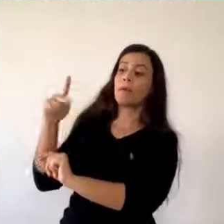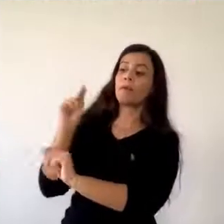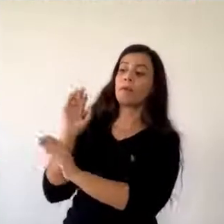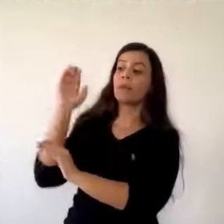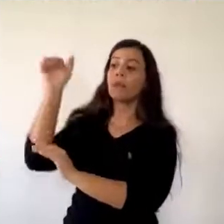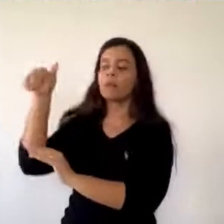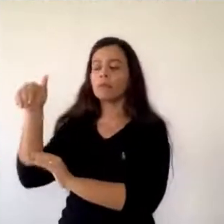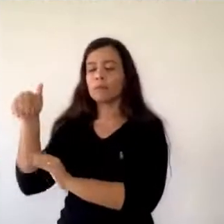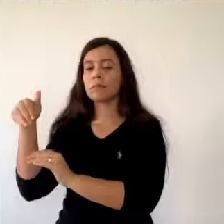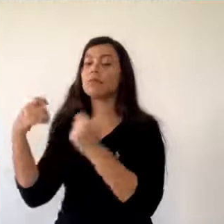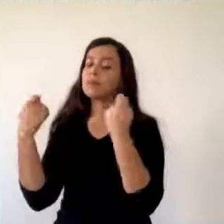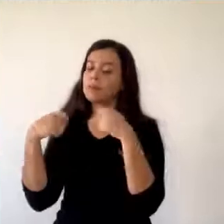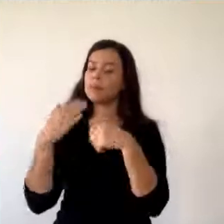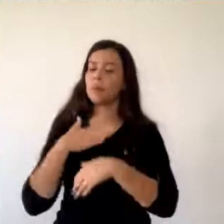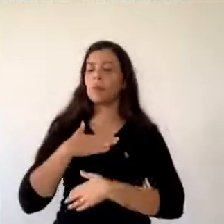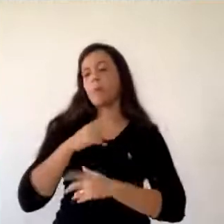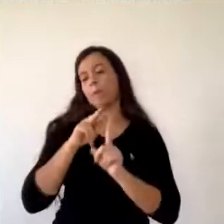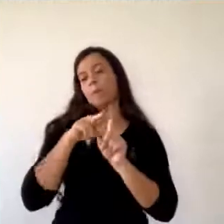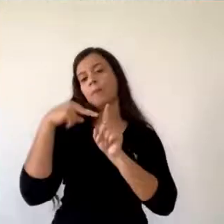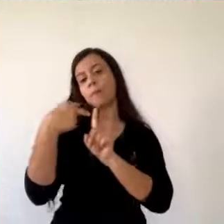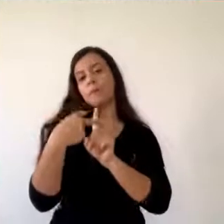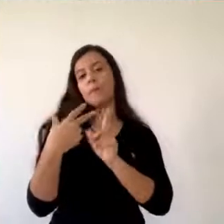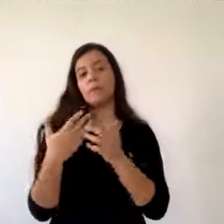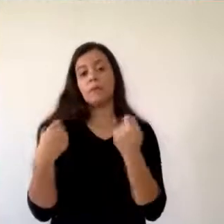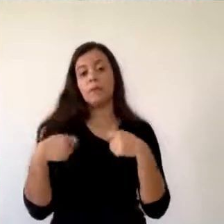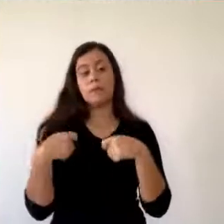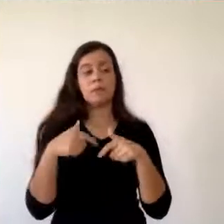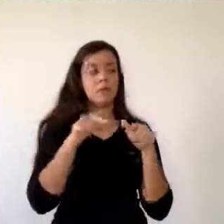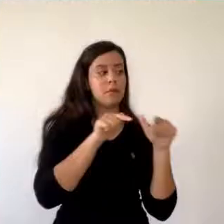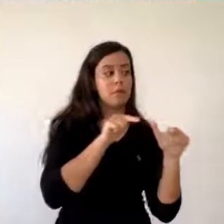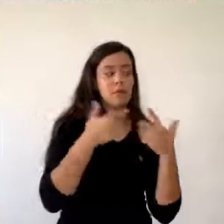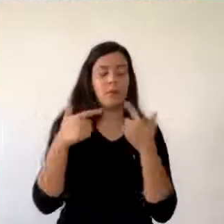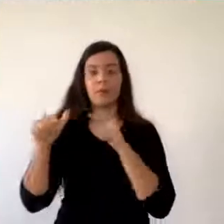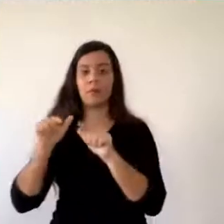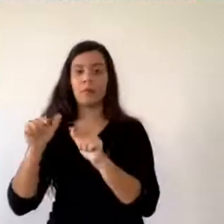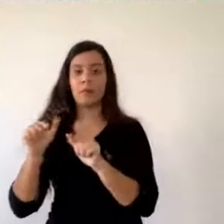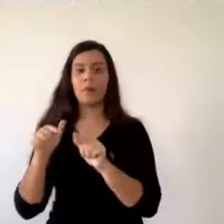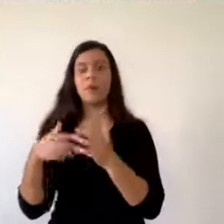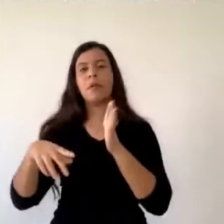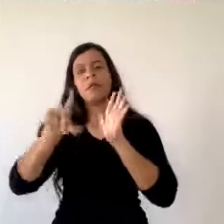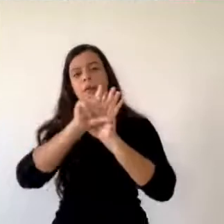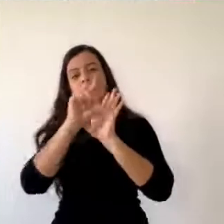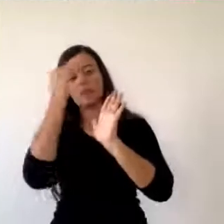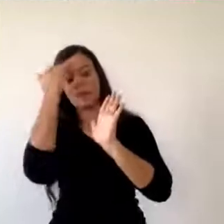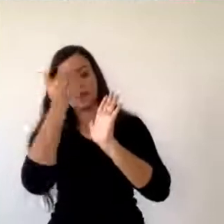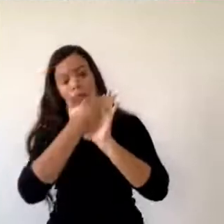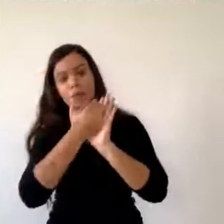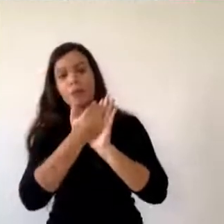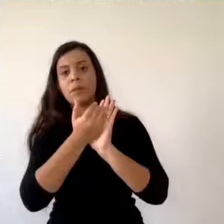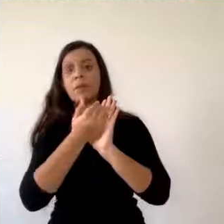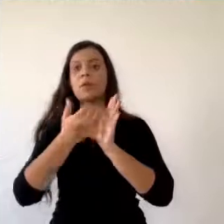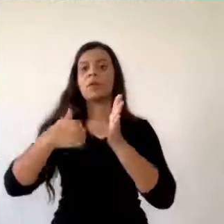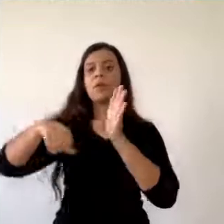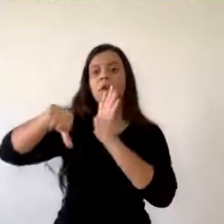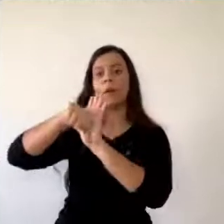to be parallel. We need to work on both sides, in legislation,